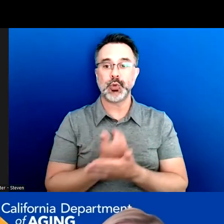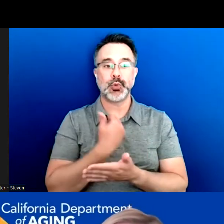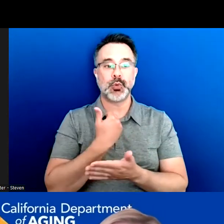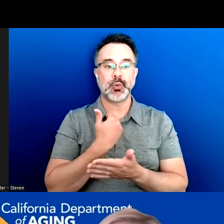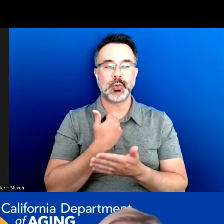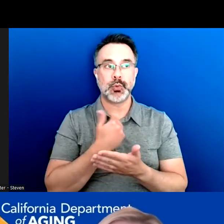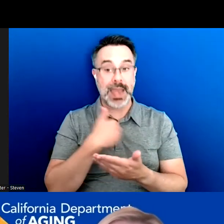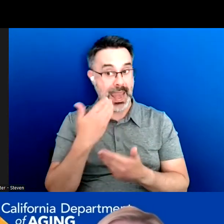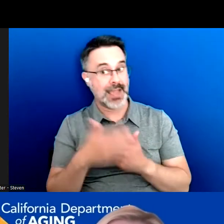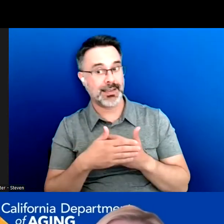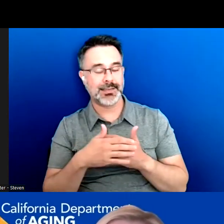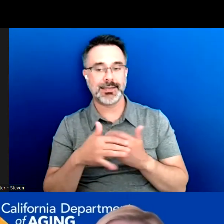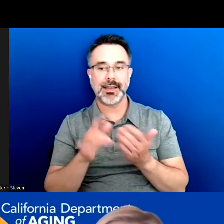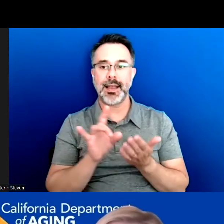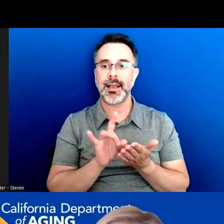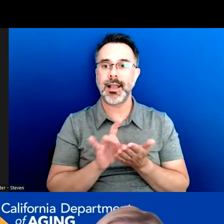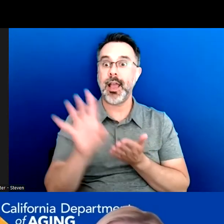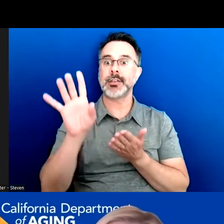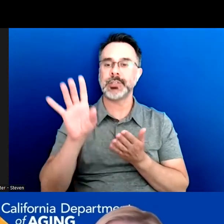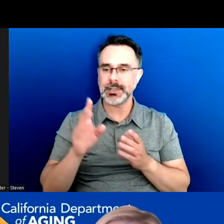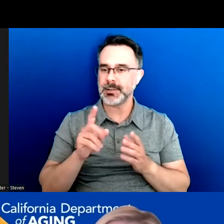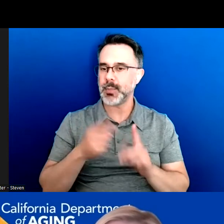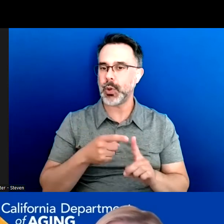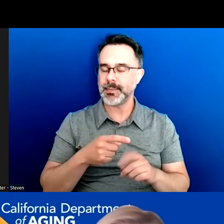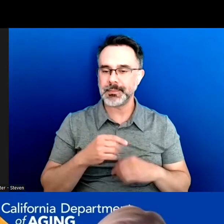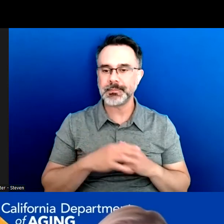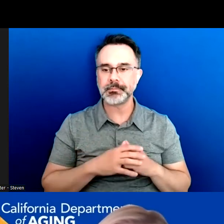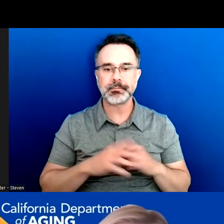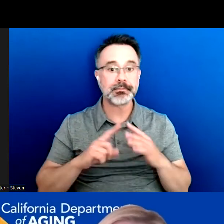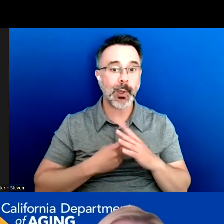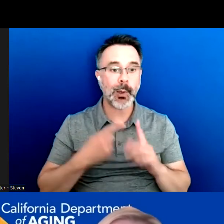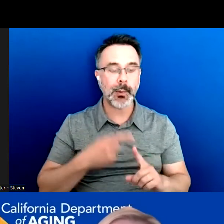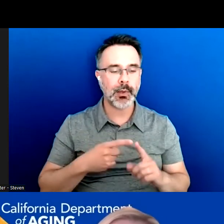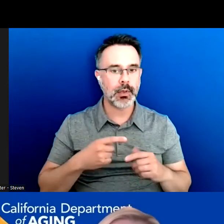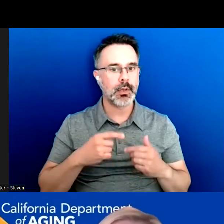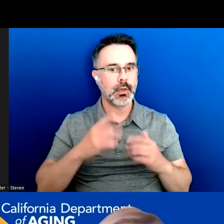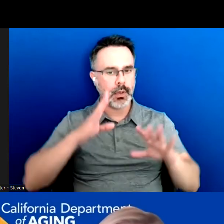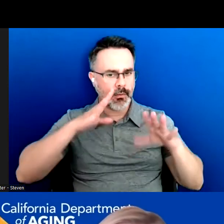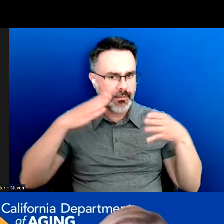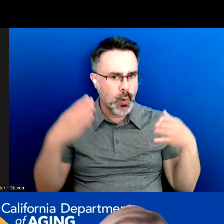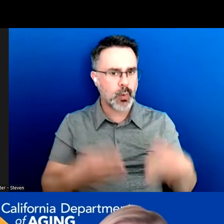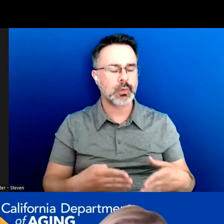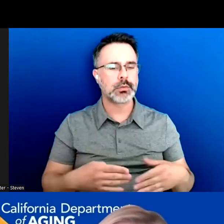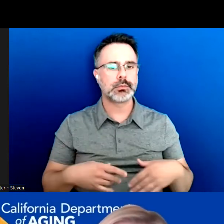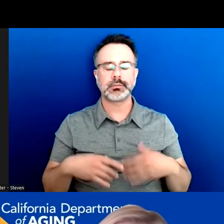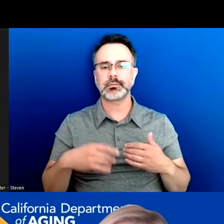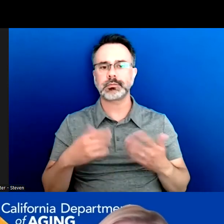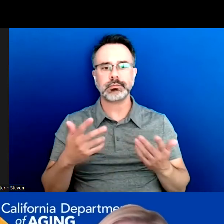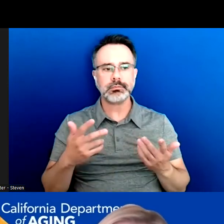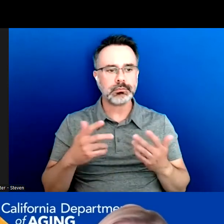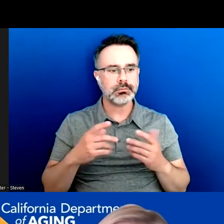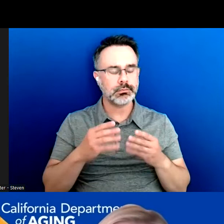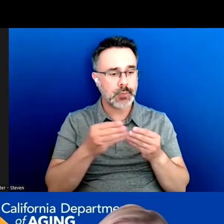point. And what we'll be focusing on, drawing on the data, the solutions and suggestions that